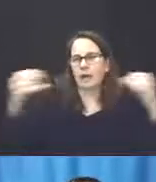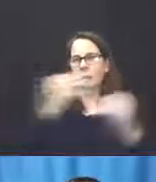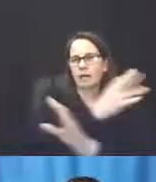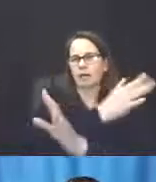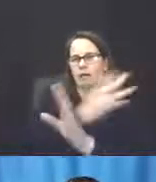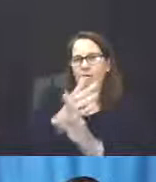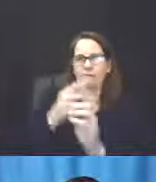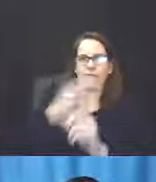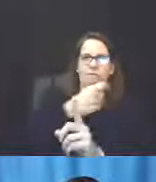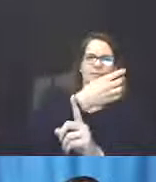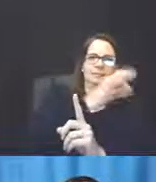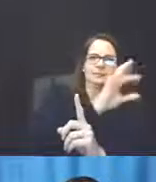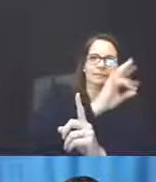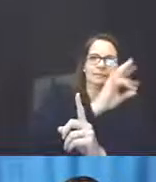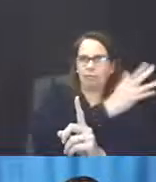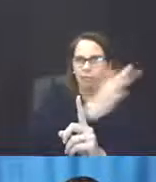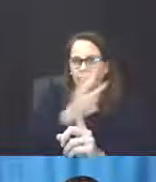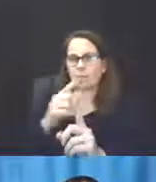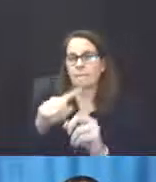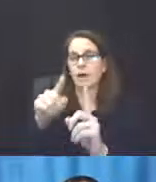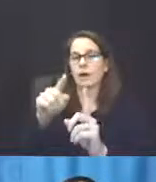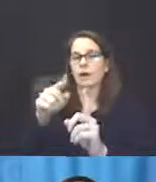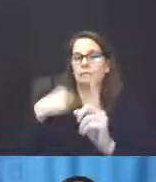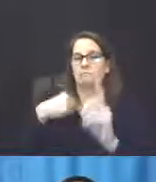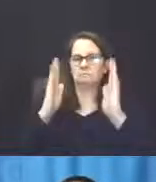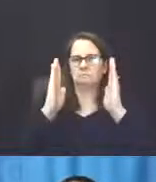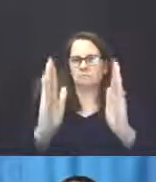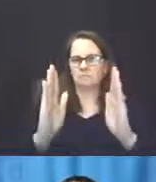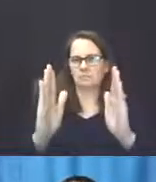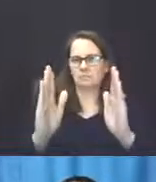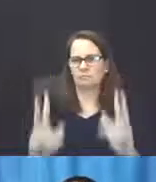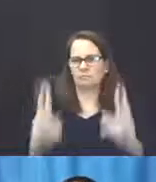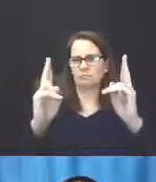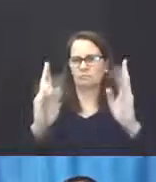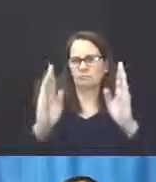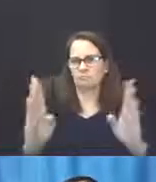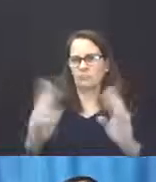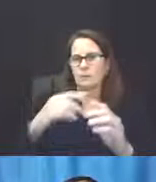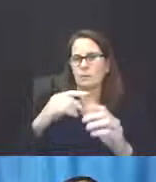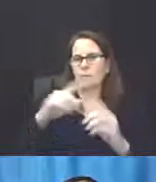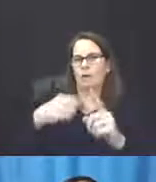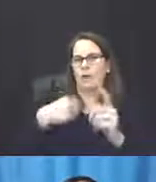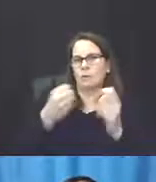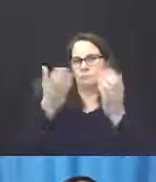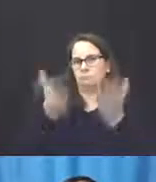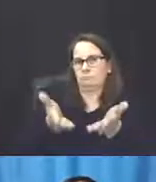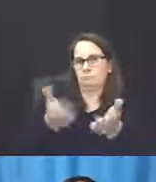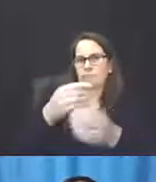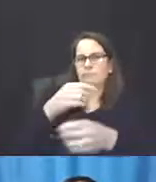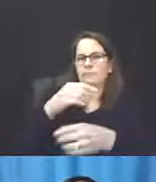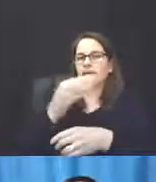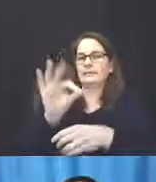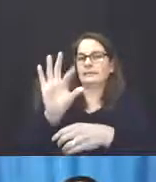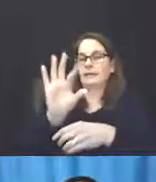explained the entire timeline of the history from 99 up to this point, but I'm just going to take a little cross section